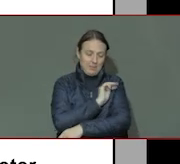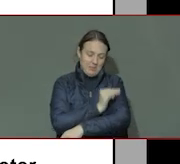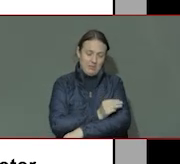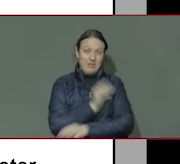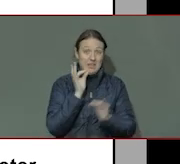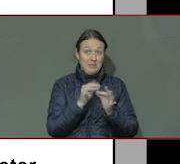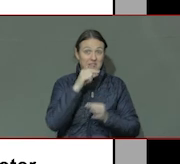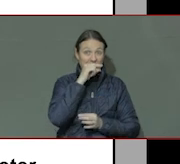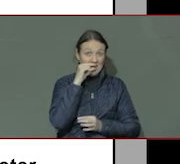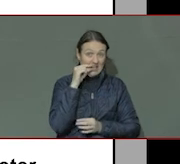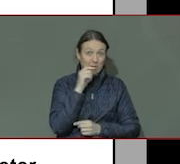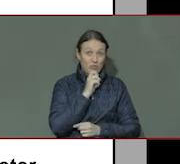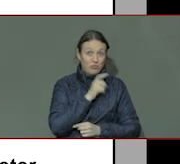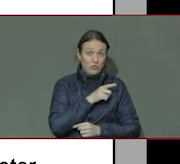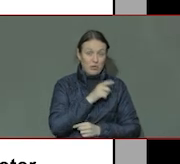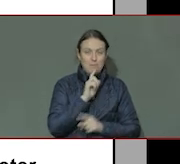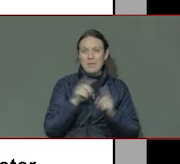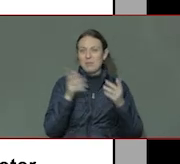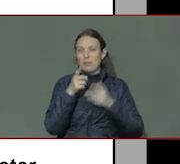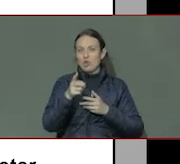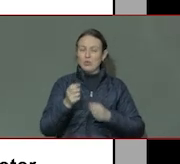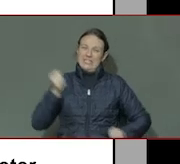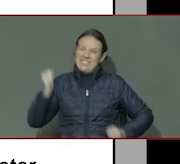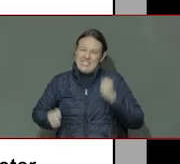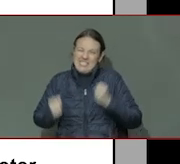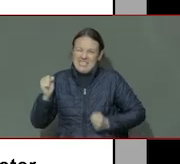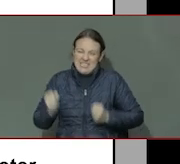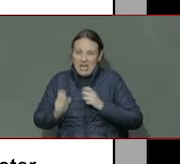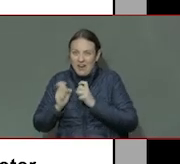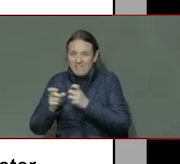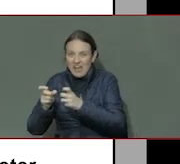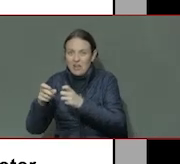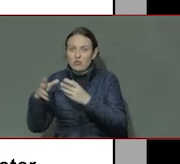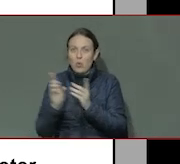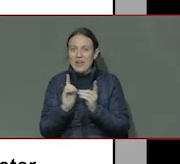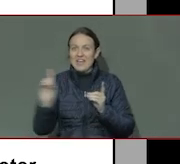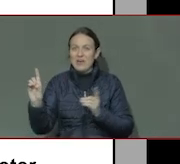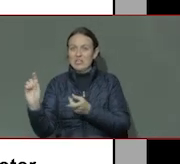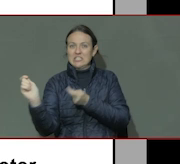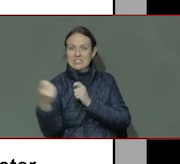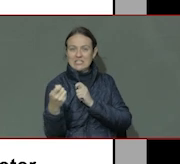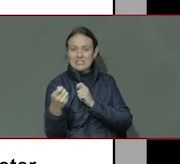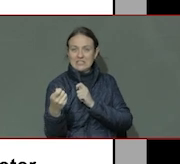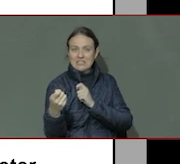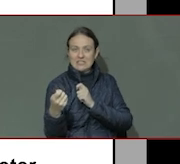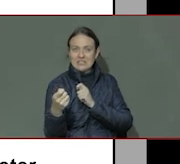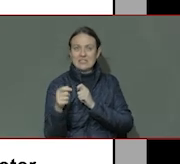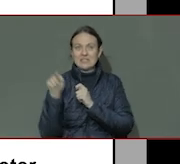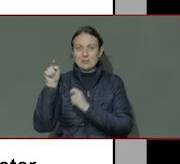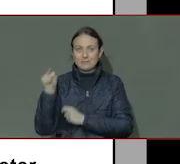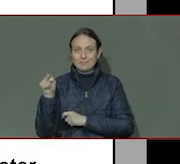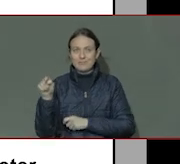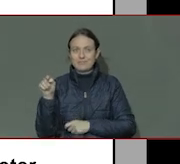But if they say you're going to run faster or you're going to run in a different direction, make sure it's about the